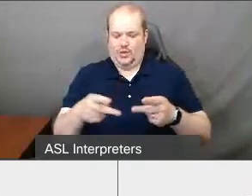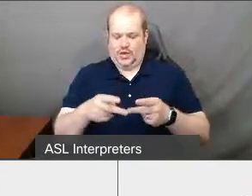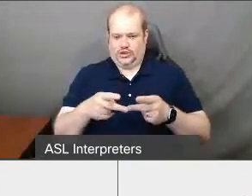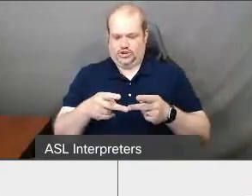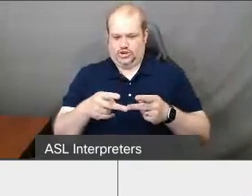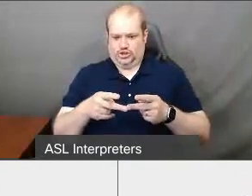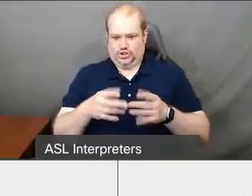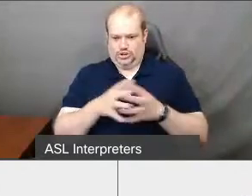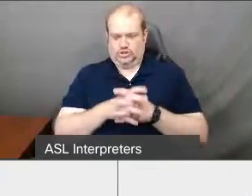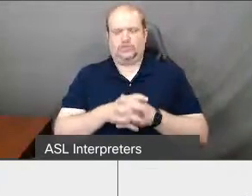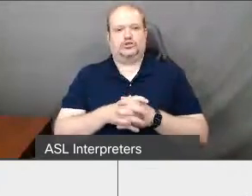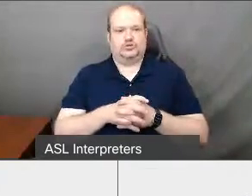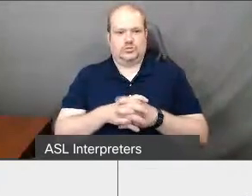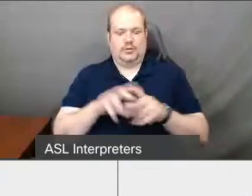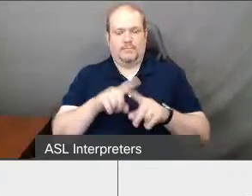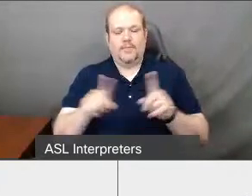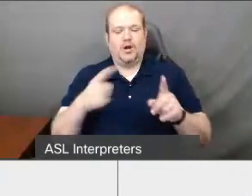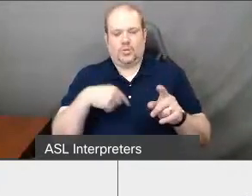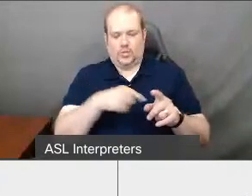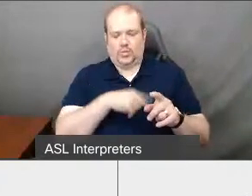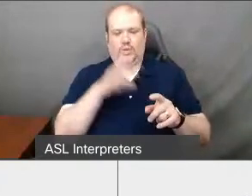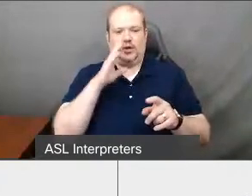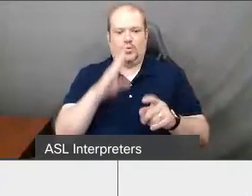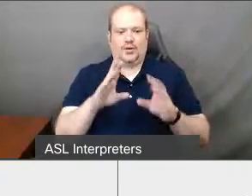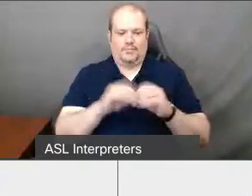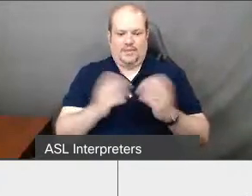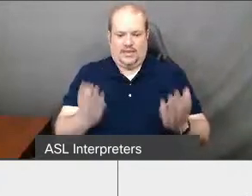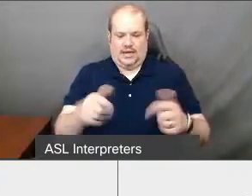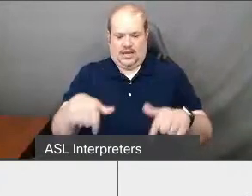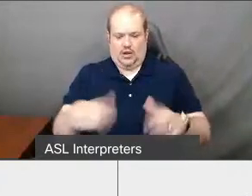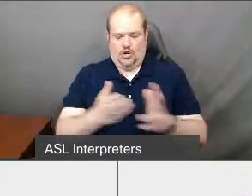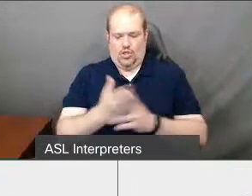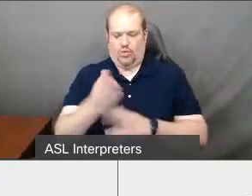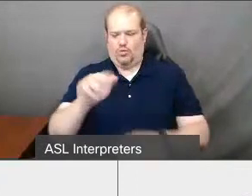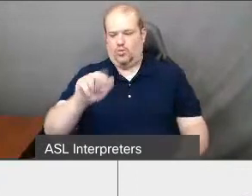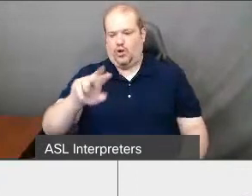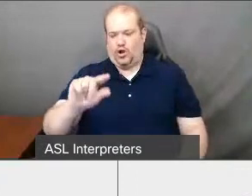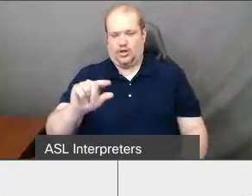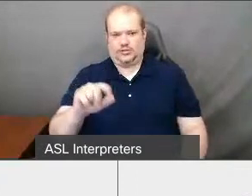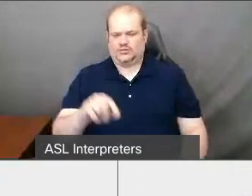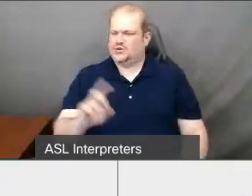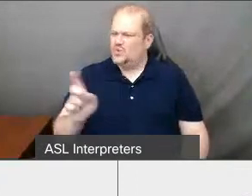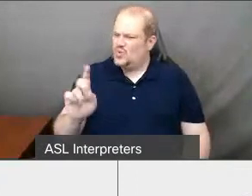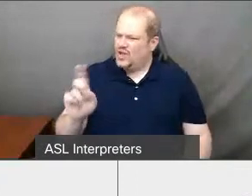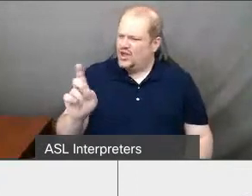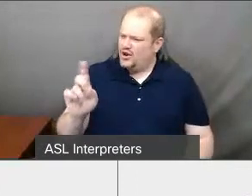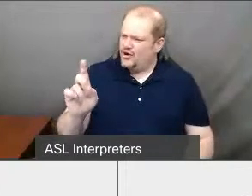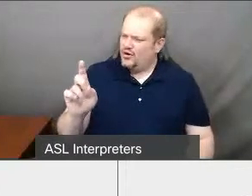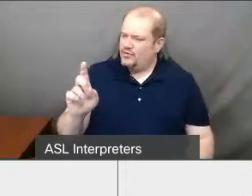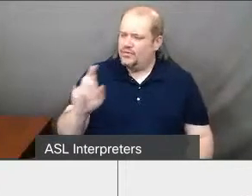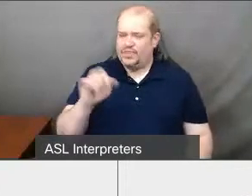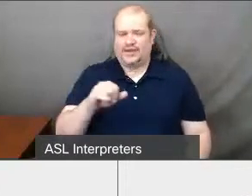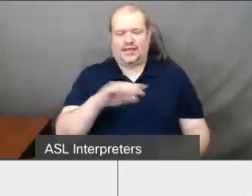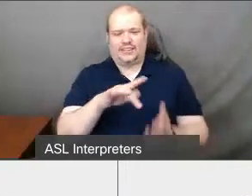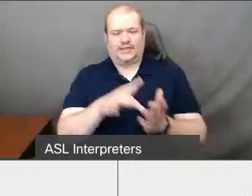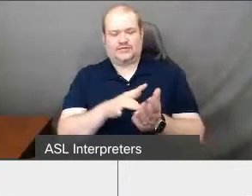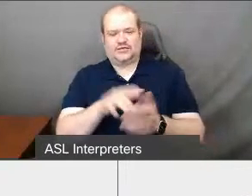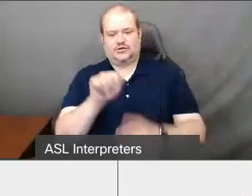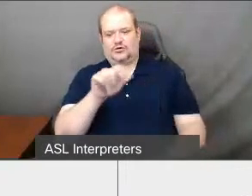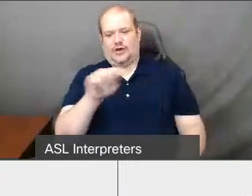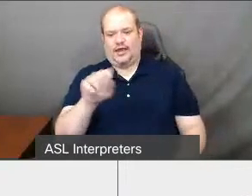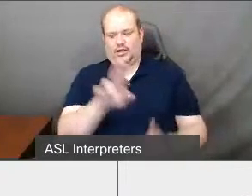location. But we'll believe it will be here through August. Wait, So, where's that location? That's the center at